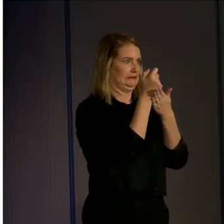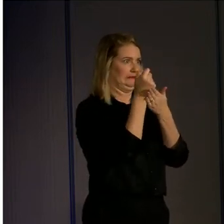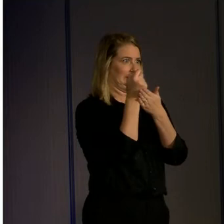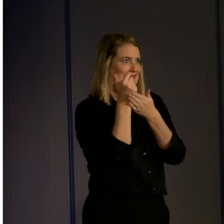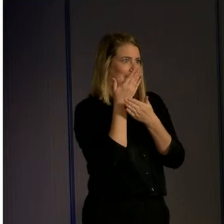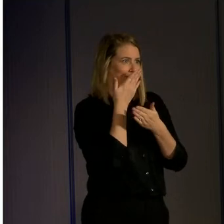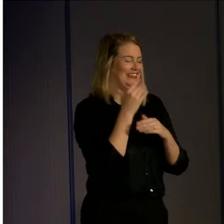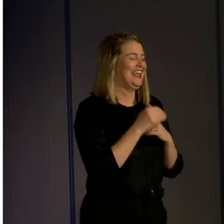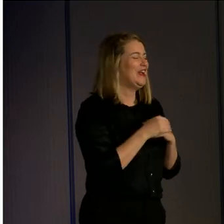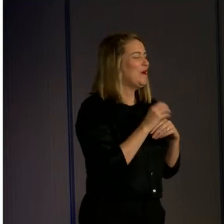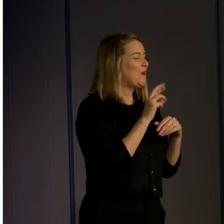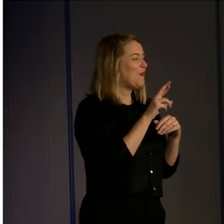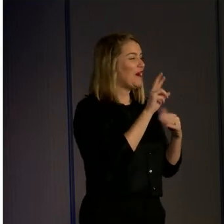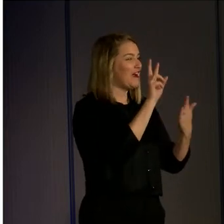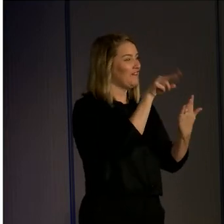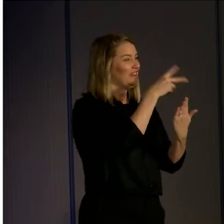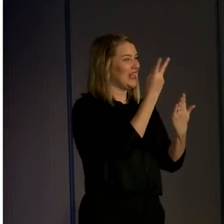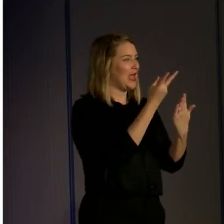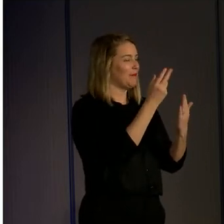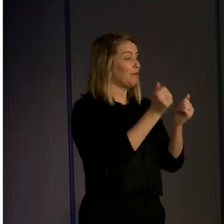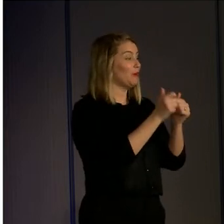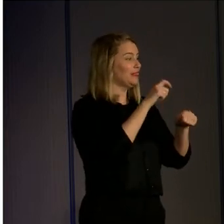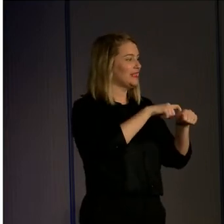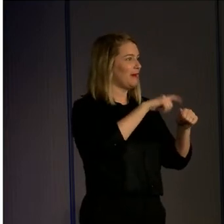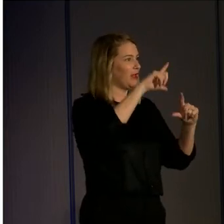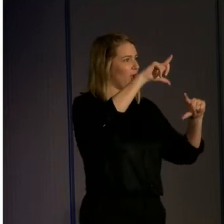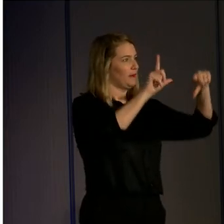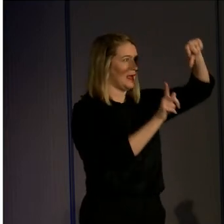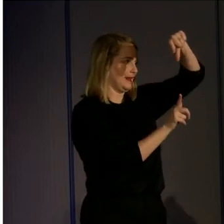Or flipping them, because most of the times they were upside down.